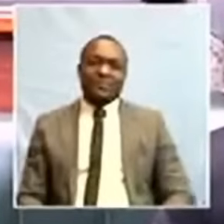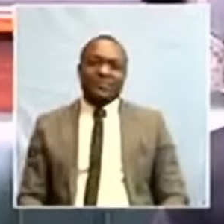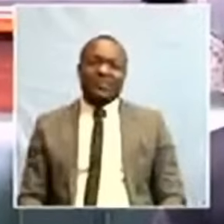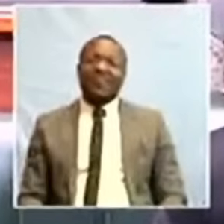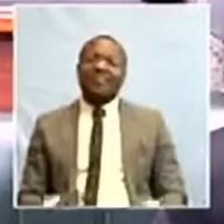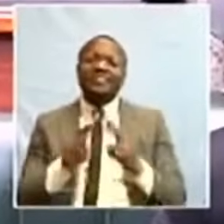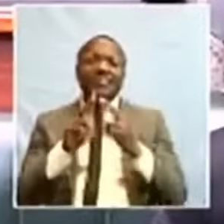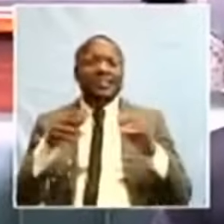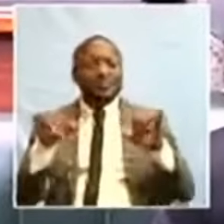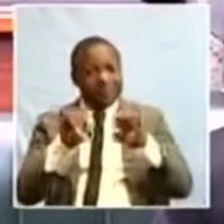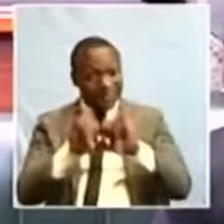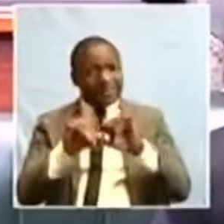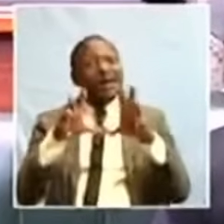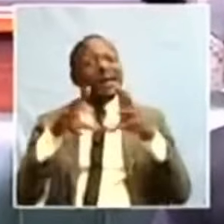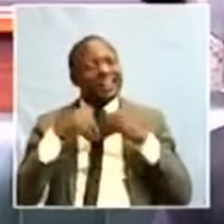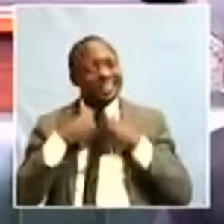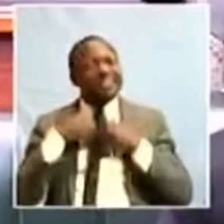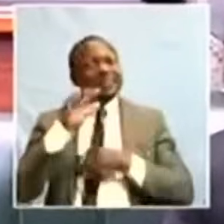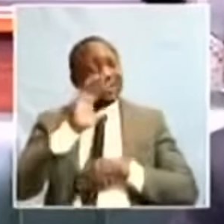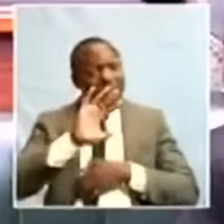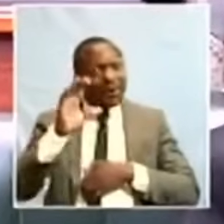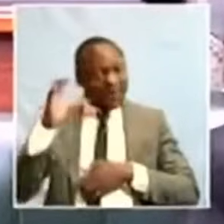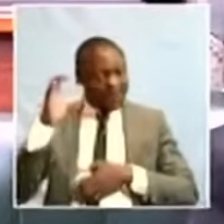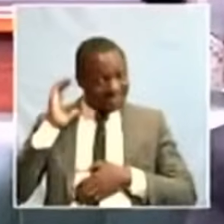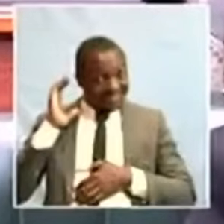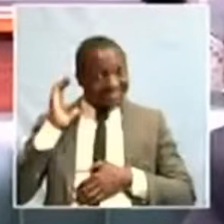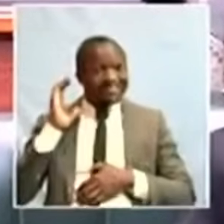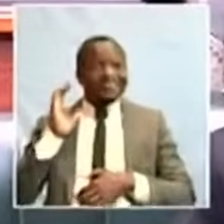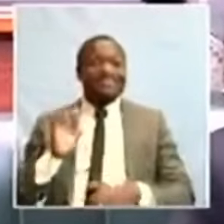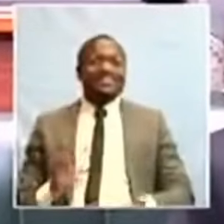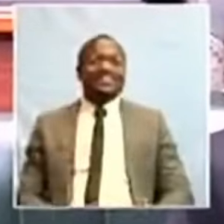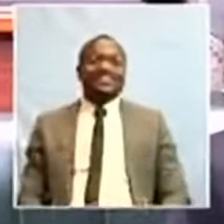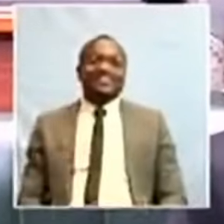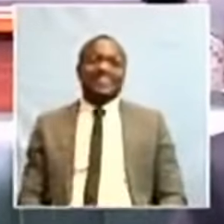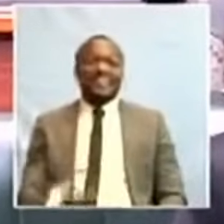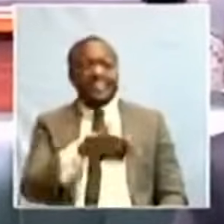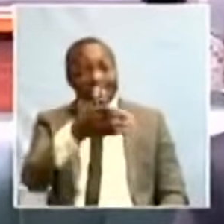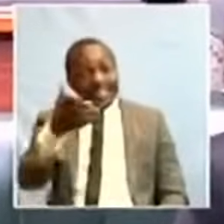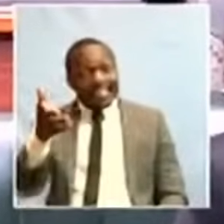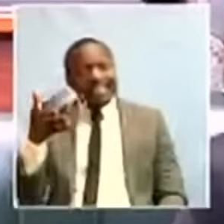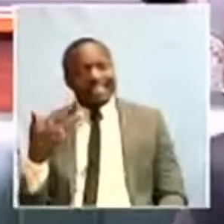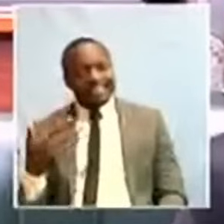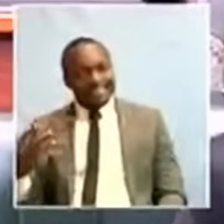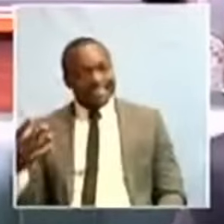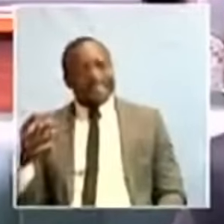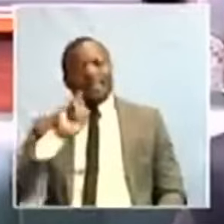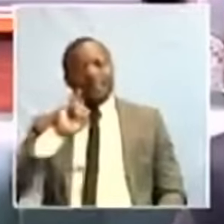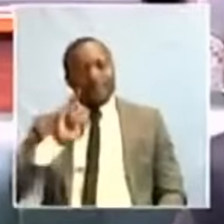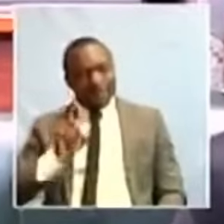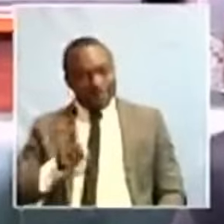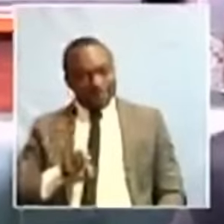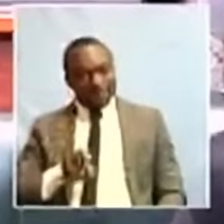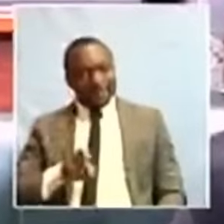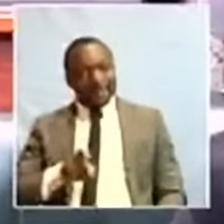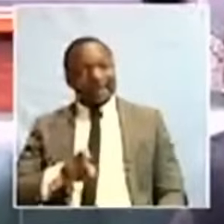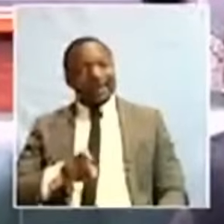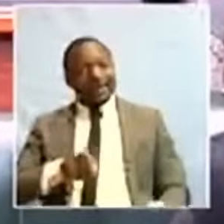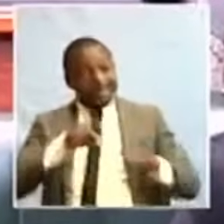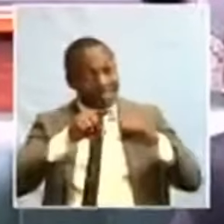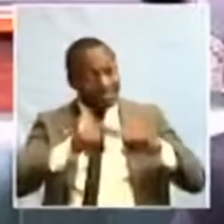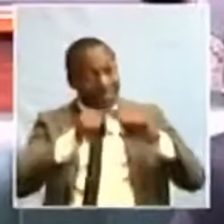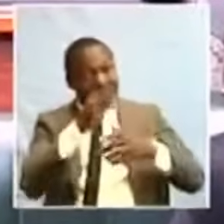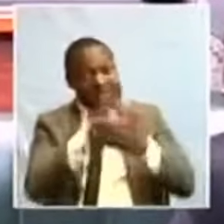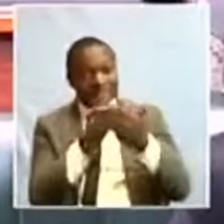It's important to admit your capacity. There are things that I have to completely rely on somebody